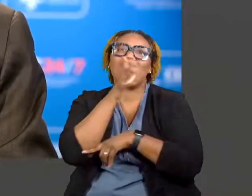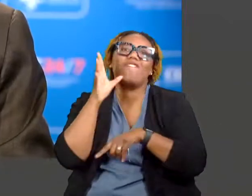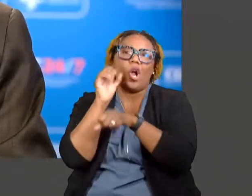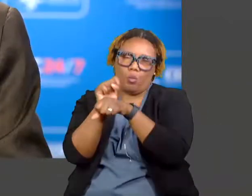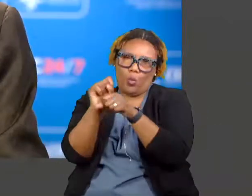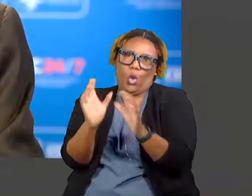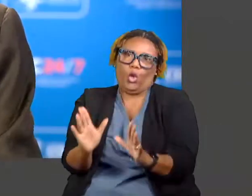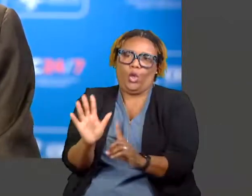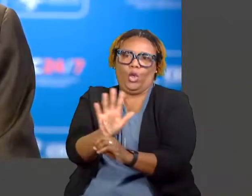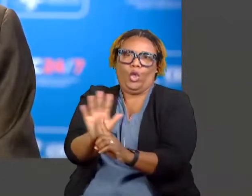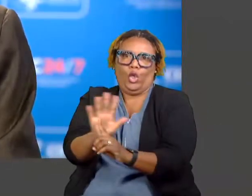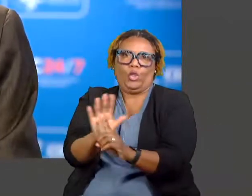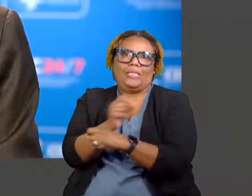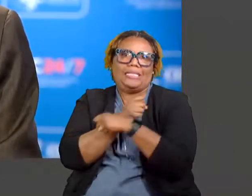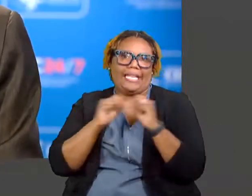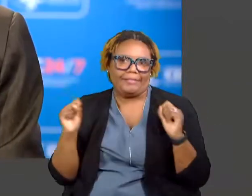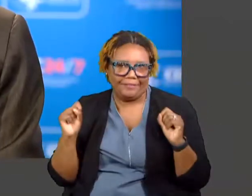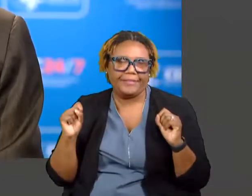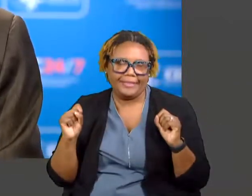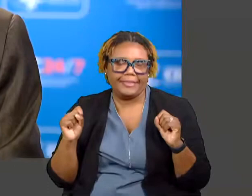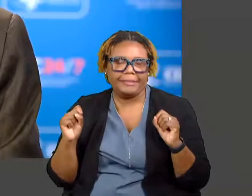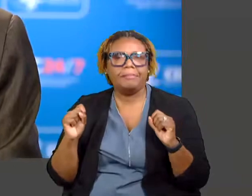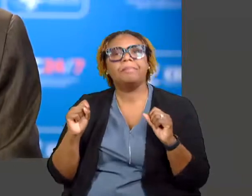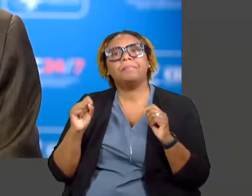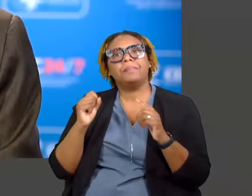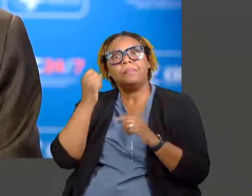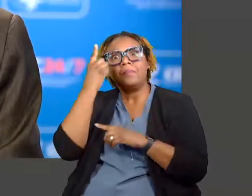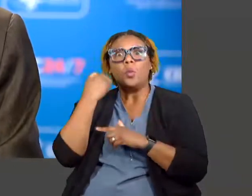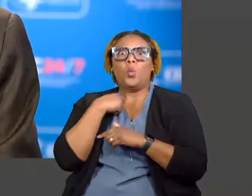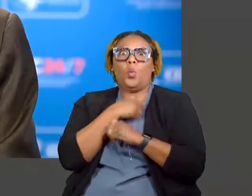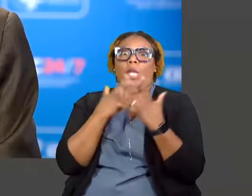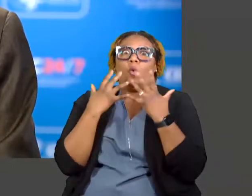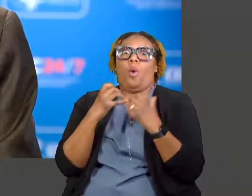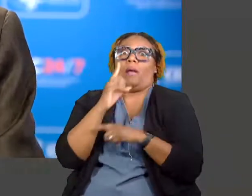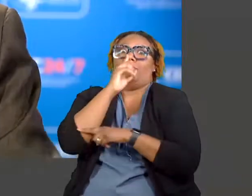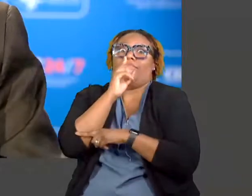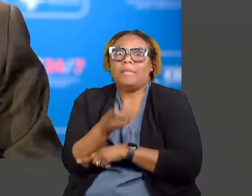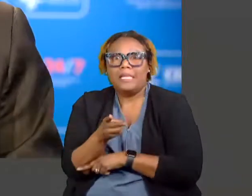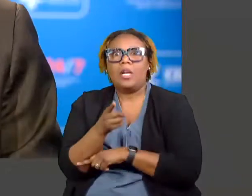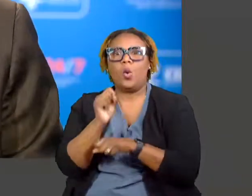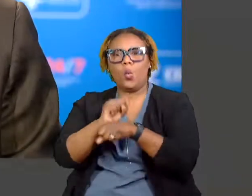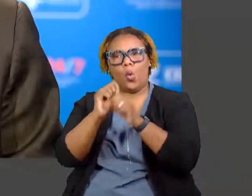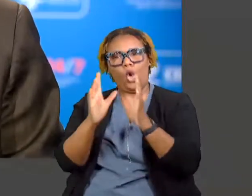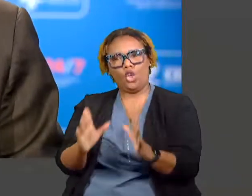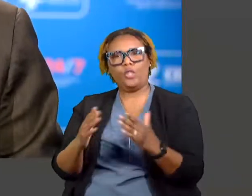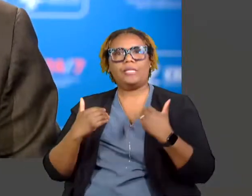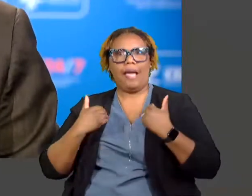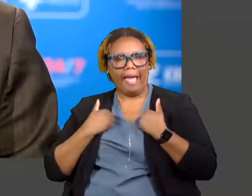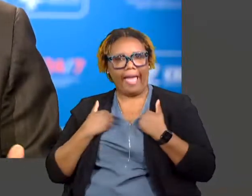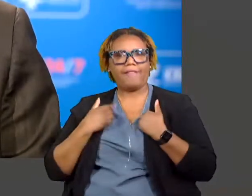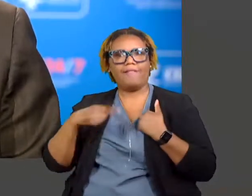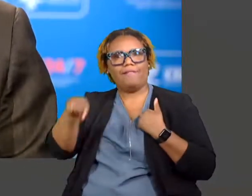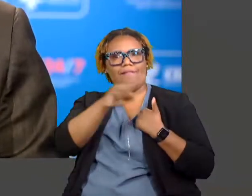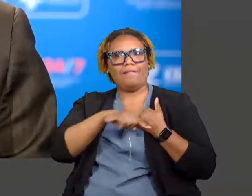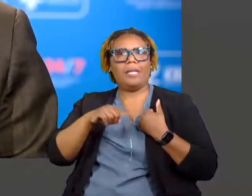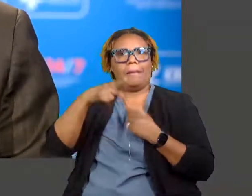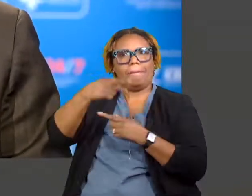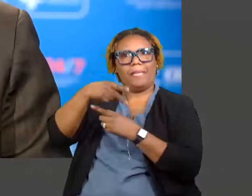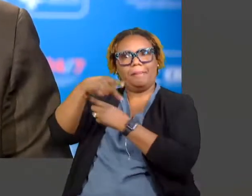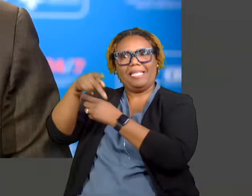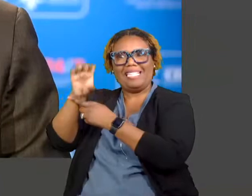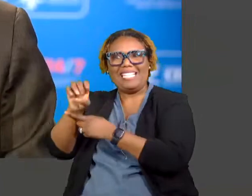protection. Specifically, making sure that workers have access to personal protective equipment or